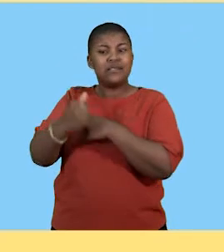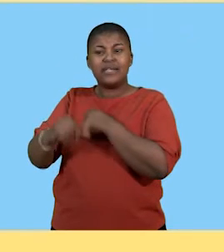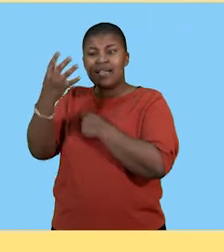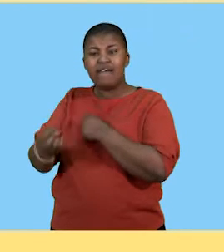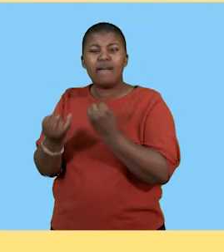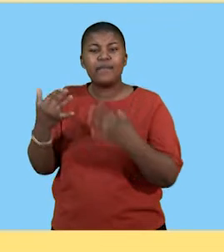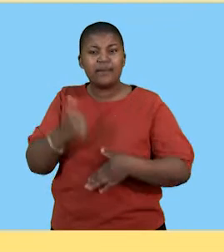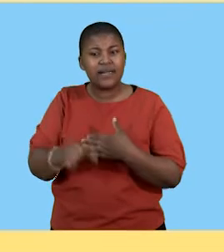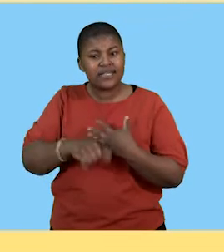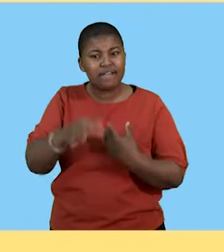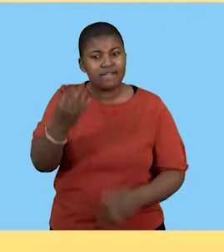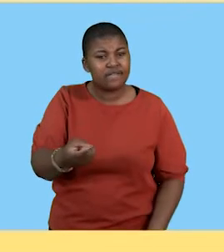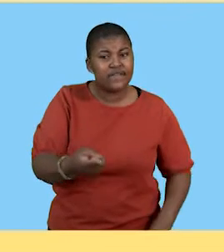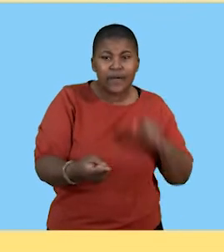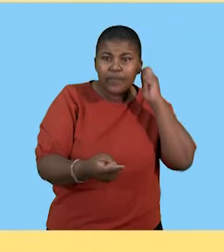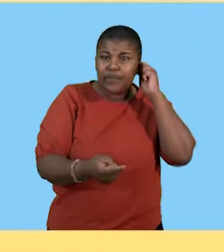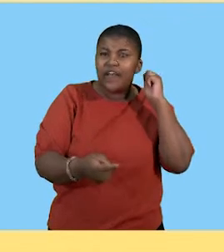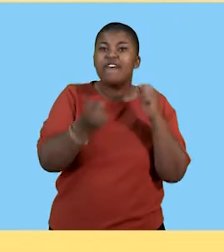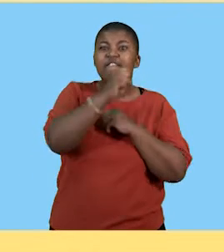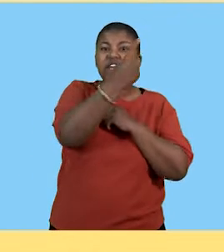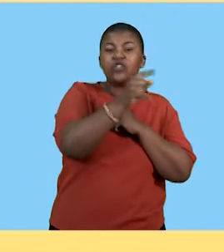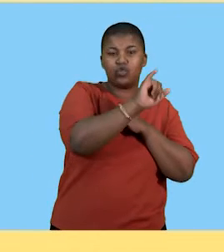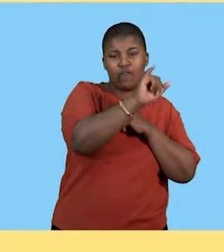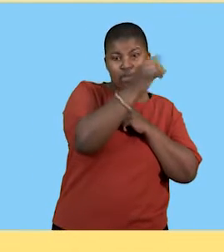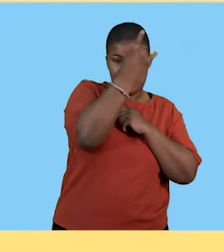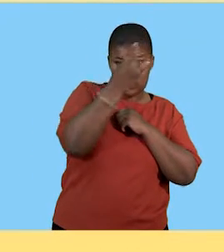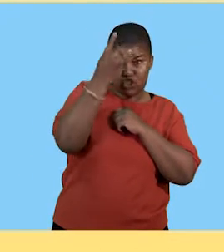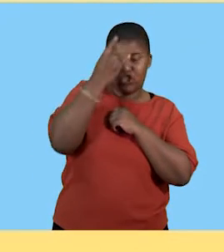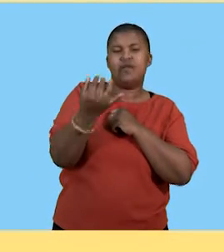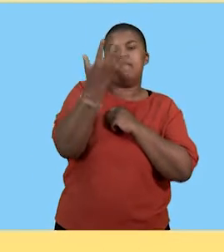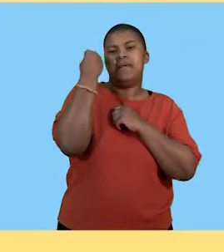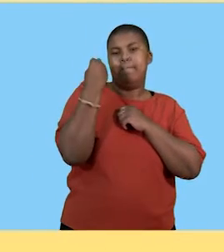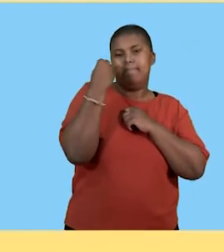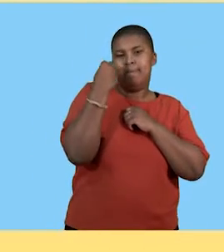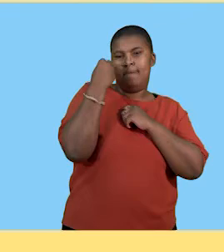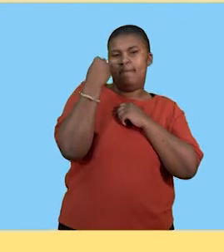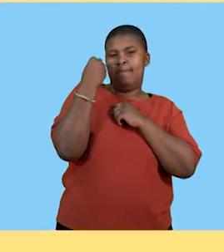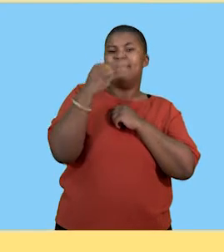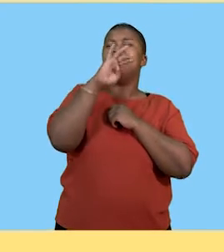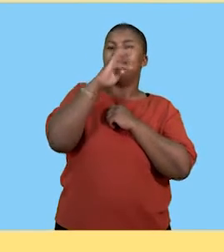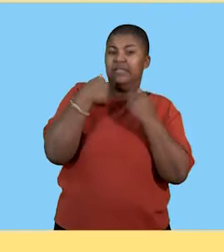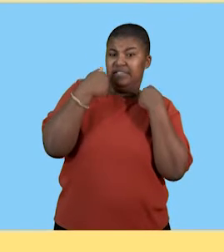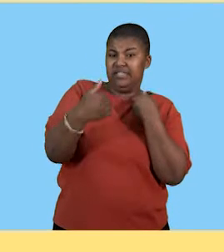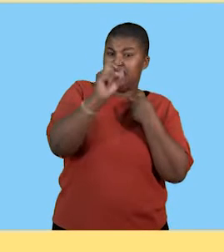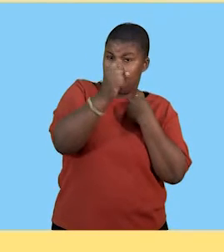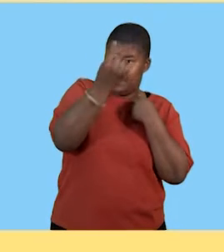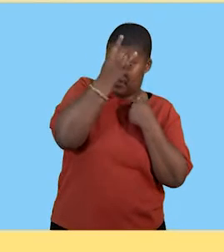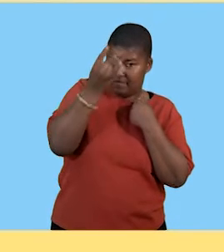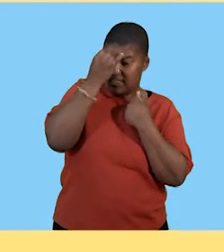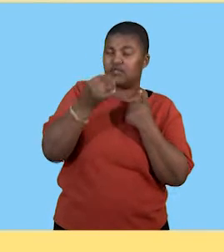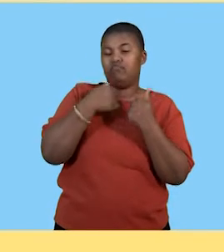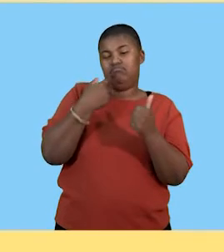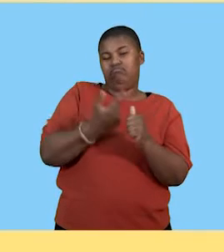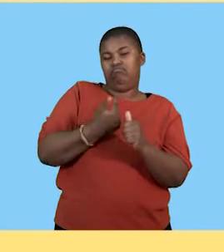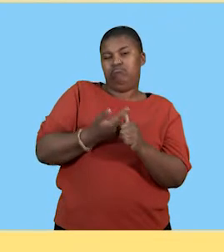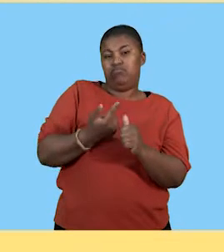had this new one. We had it from the 1st of March. So if we had it from the 1st of March, we'll count